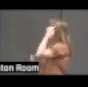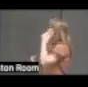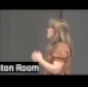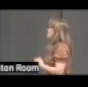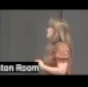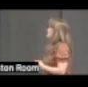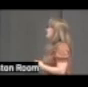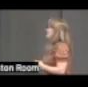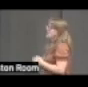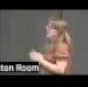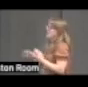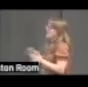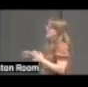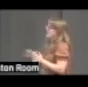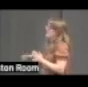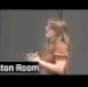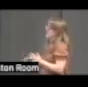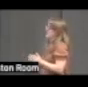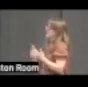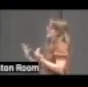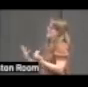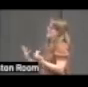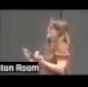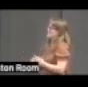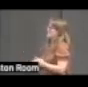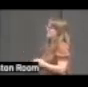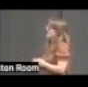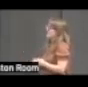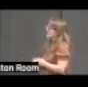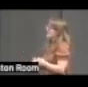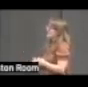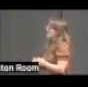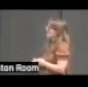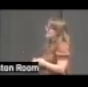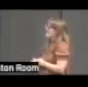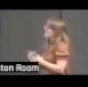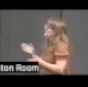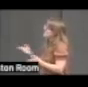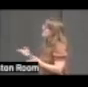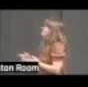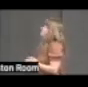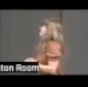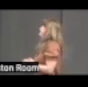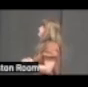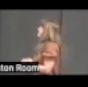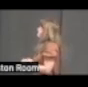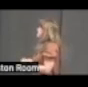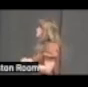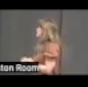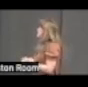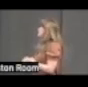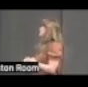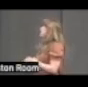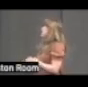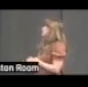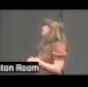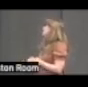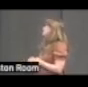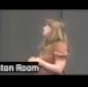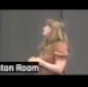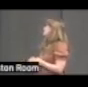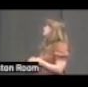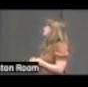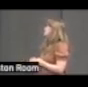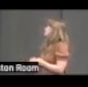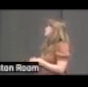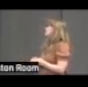them. And then after a two times when they missed estrus, then they were like, oh, maybe she's seen things. But yeah, so